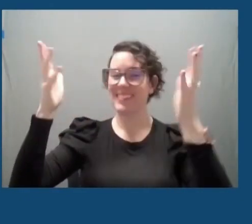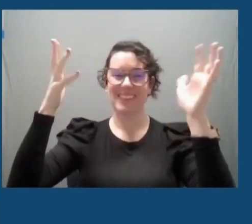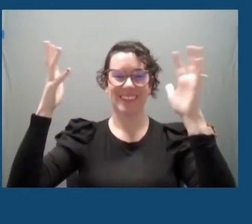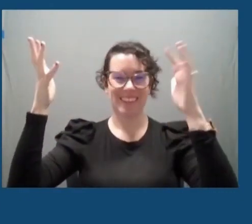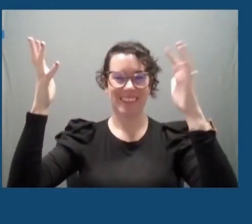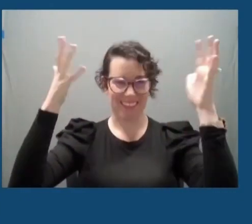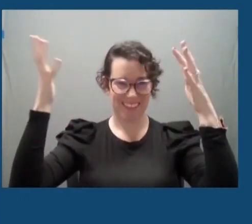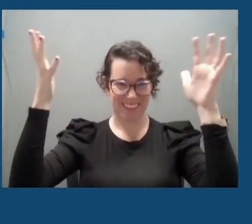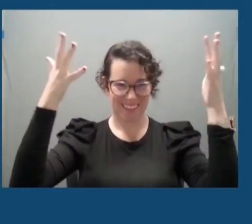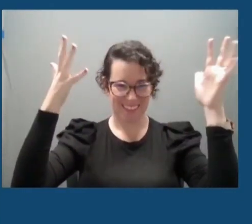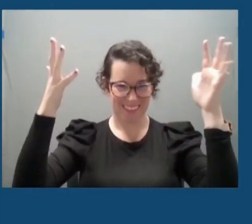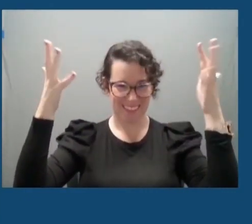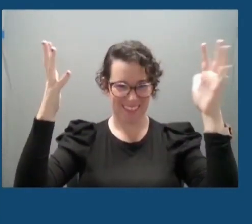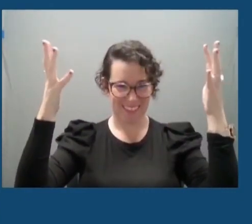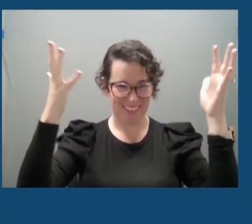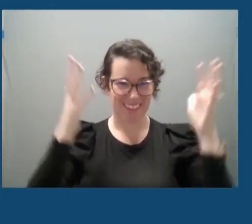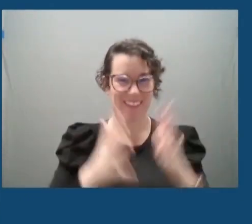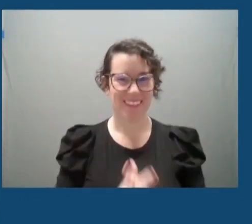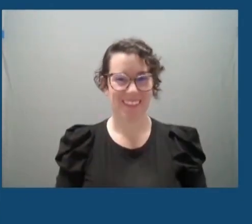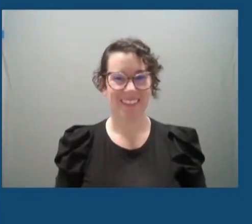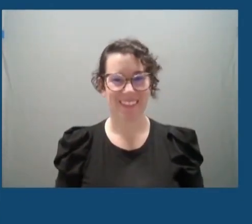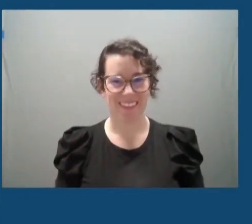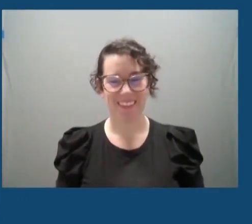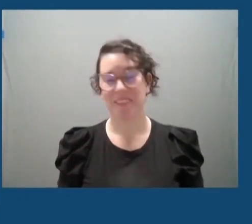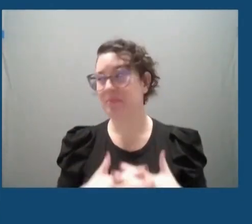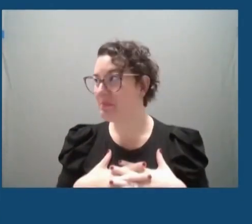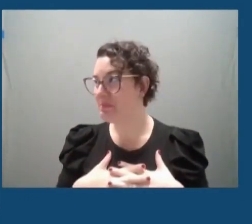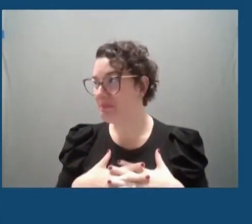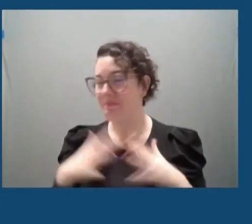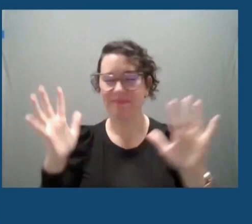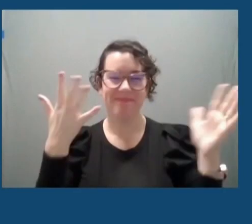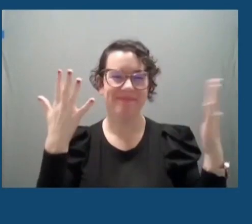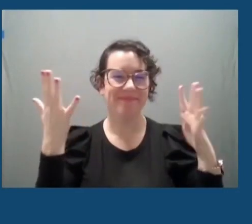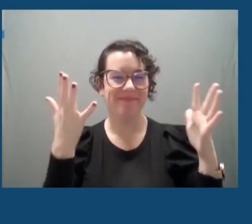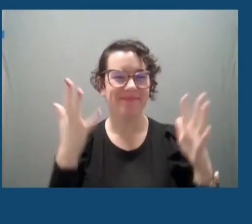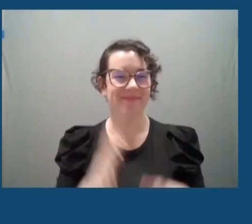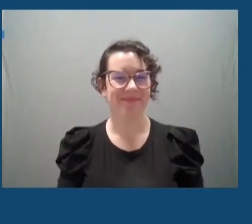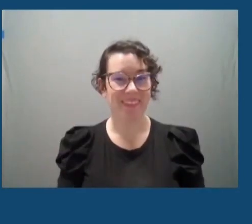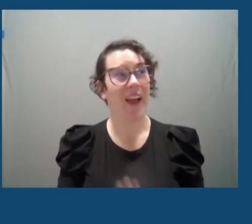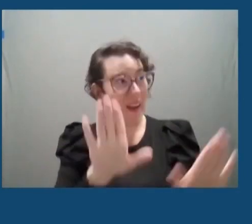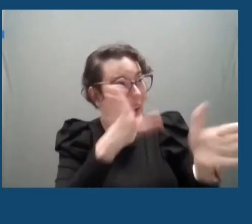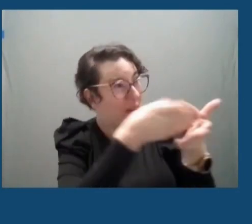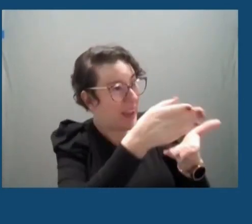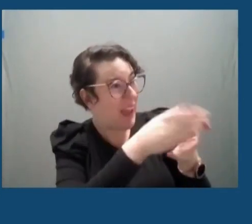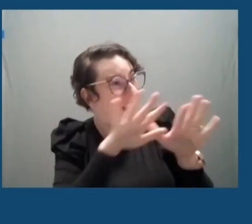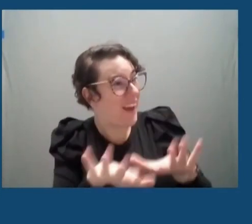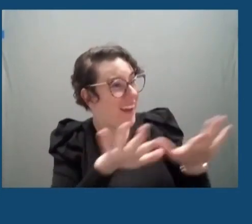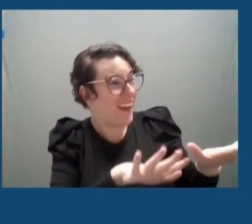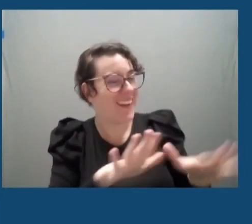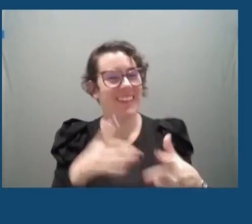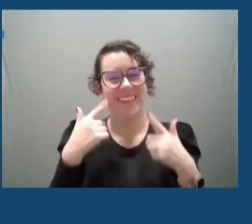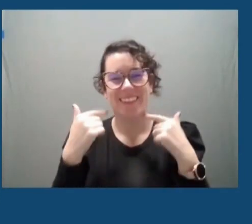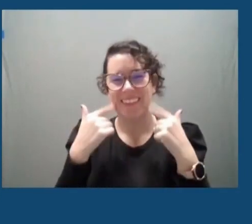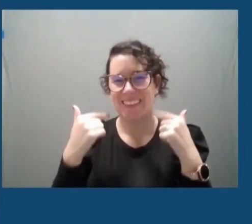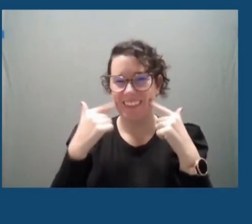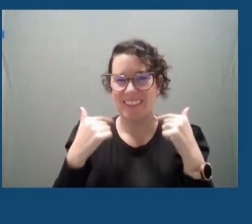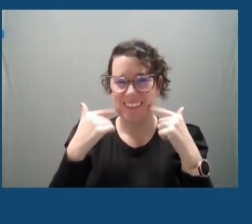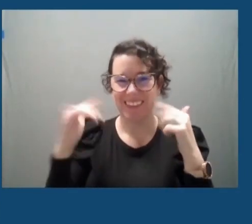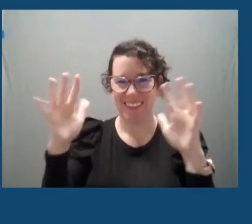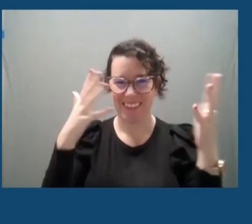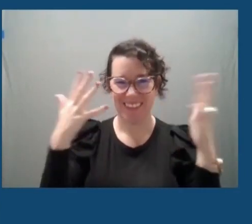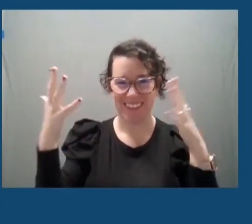James, Albany stalwart State Comptroller Tom DiNapoli, who is the longest serving statewide official right now, and Assembly